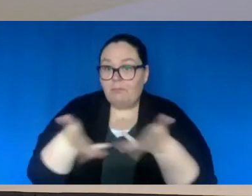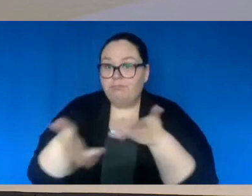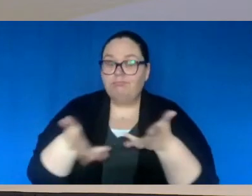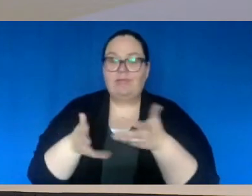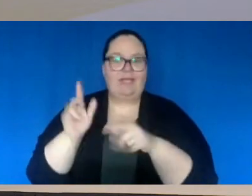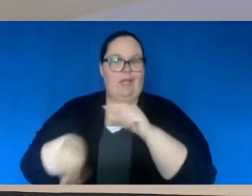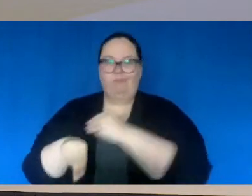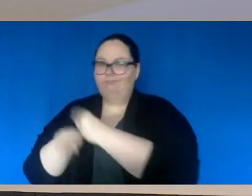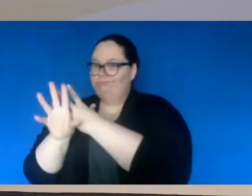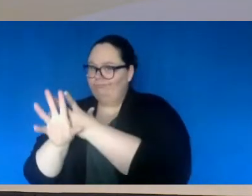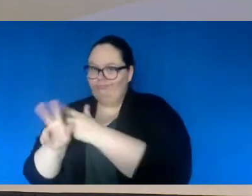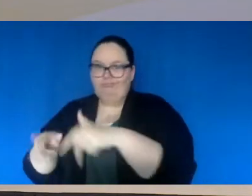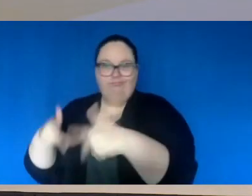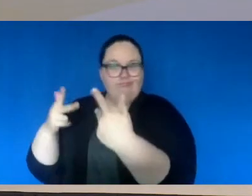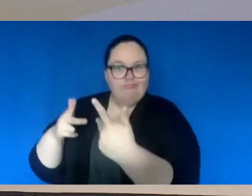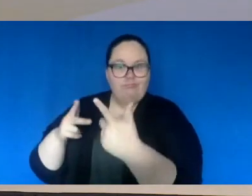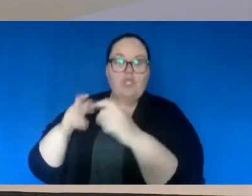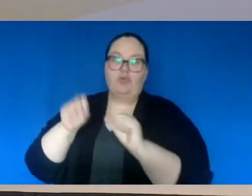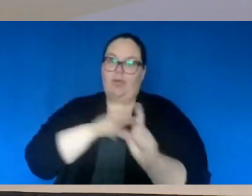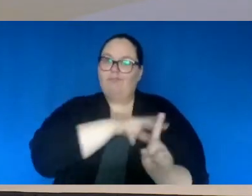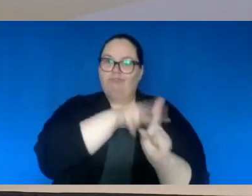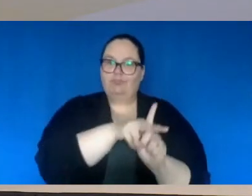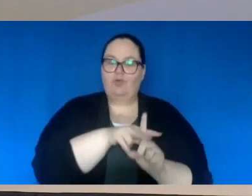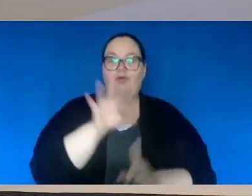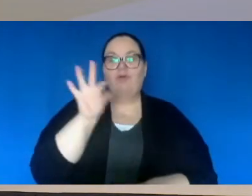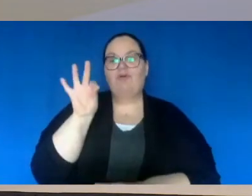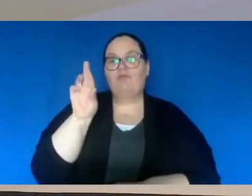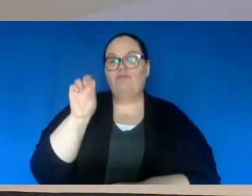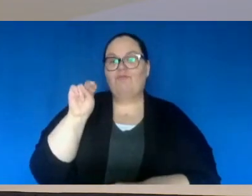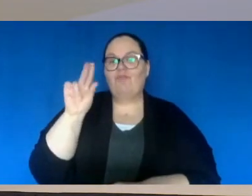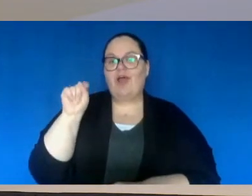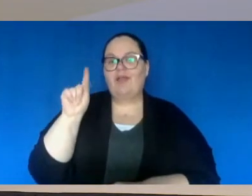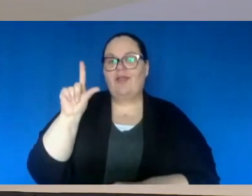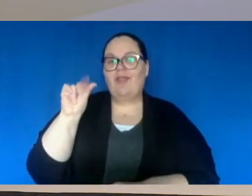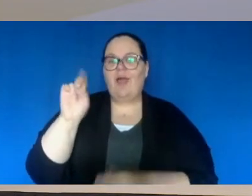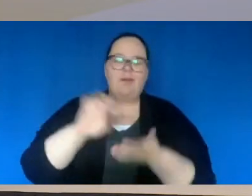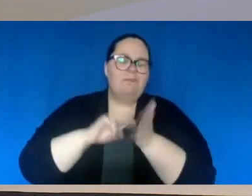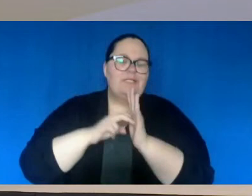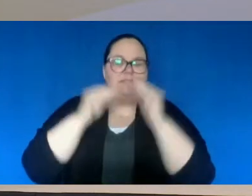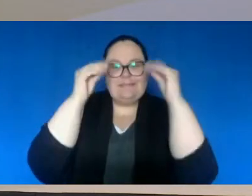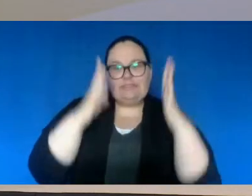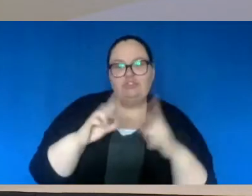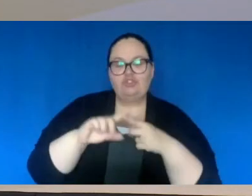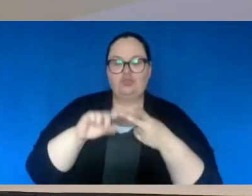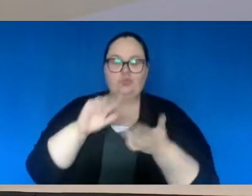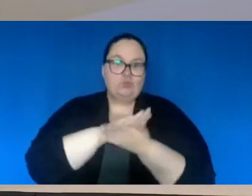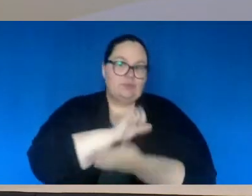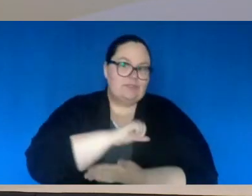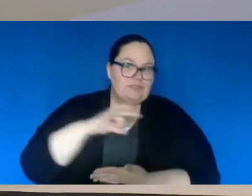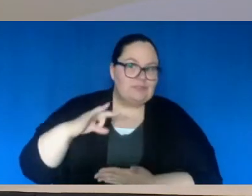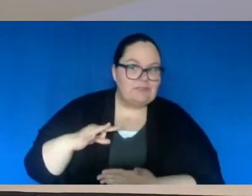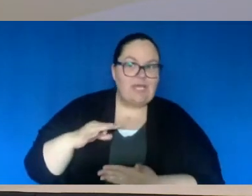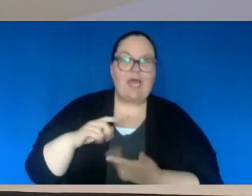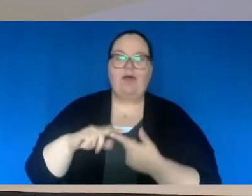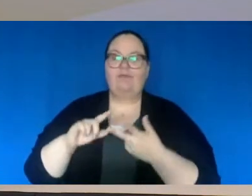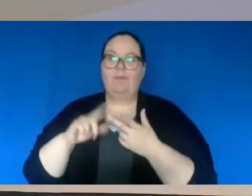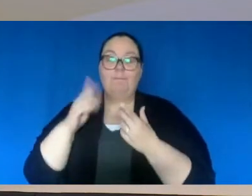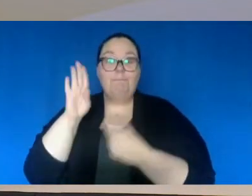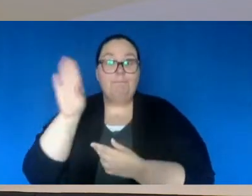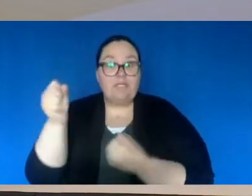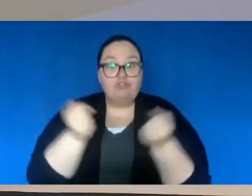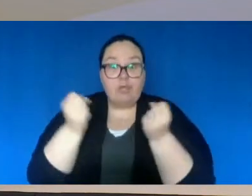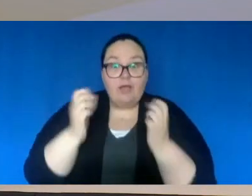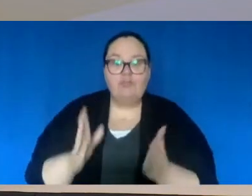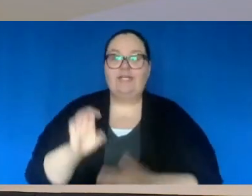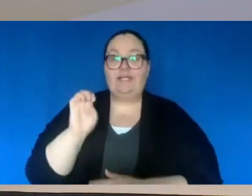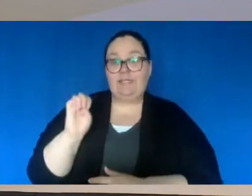book their appointments. Frontline workers include teachers, school staff, including bus drivers, early